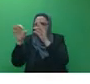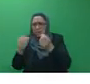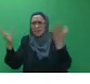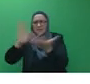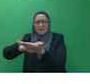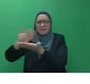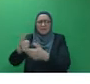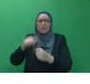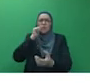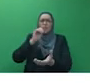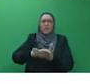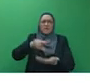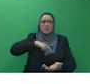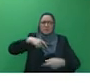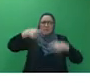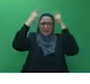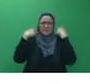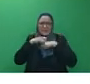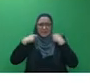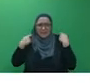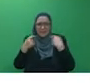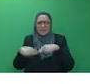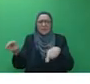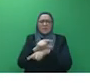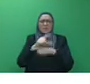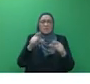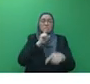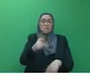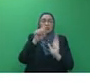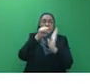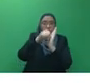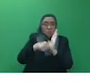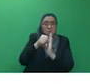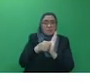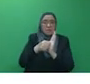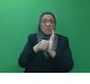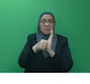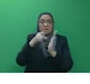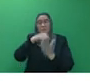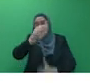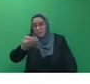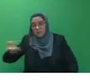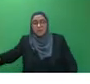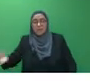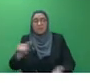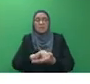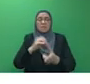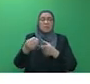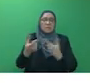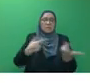your wife's calves and things like that and resourcefulness obviously uh can you talk a bit more about the resourcefulness whether it's something